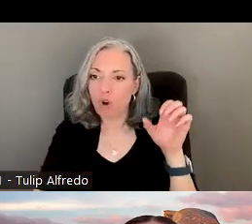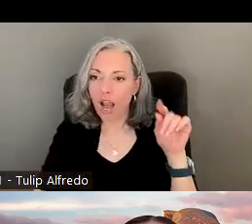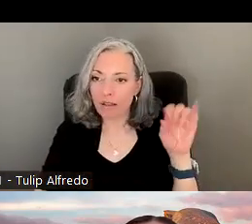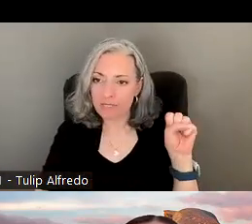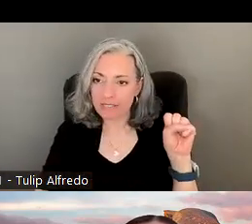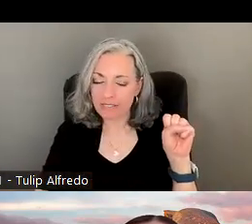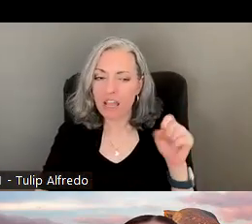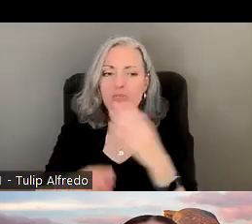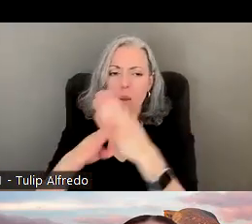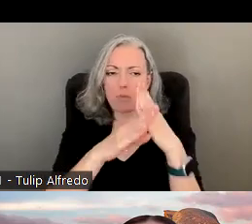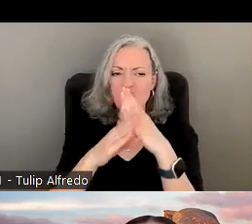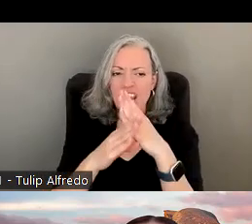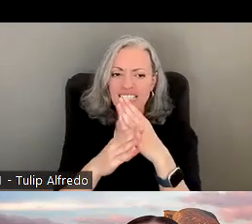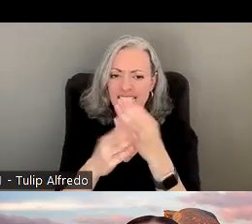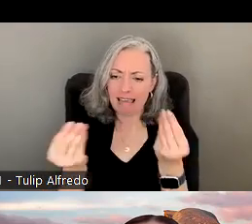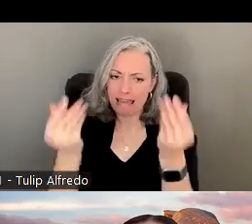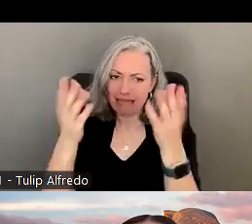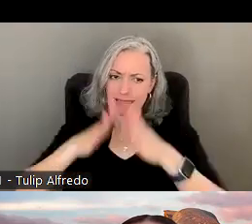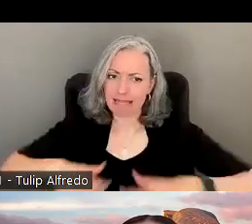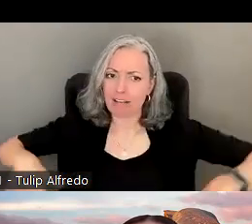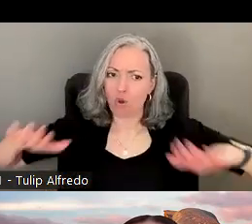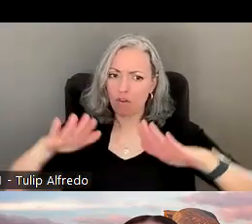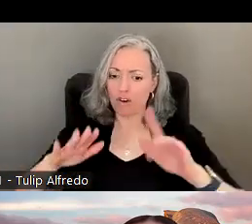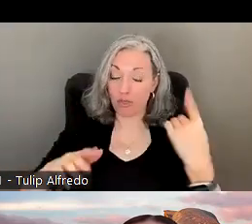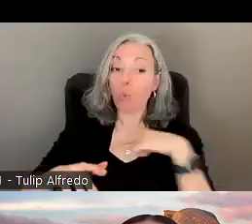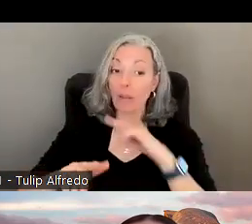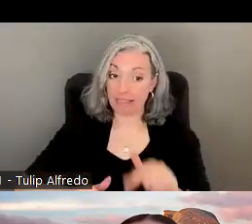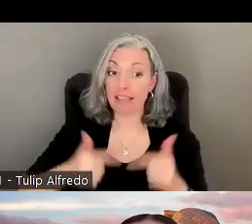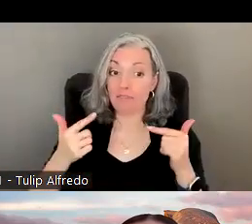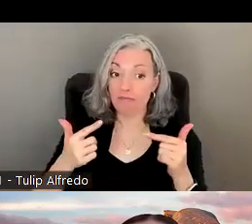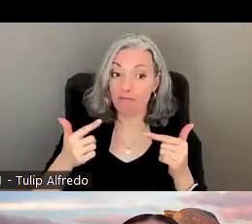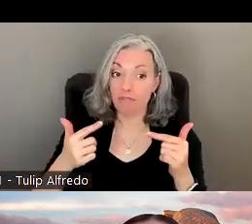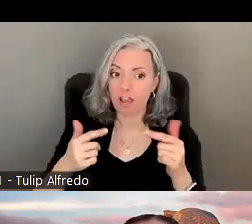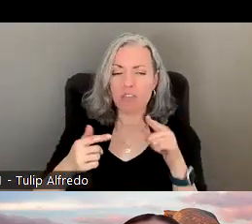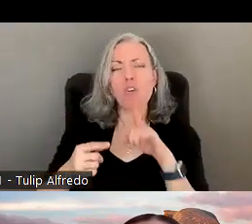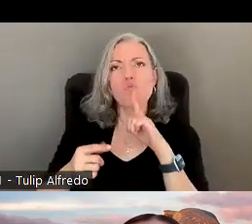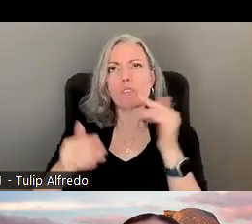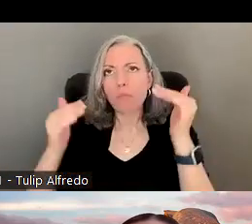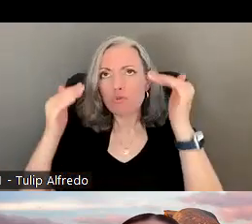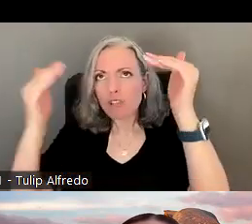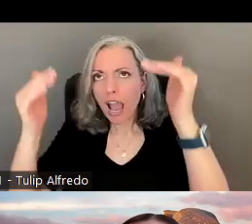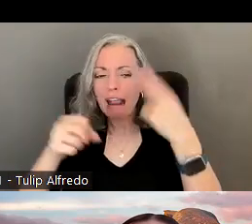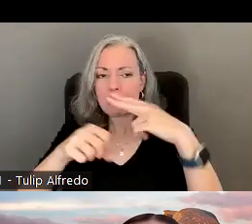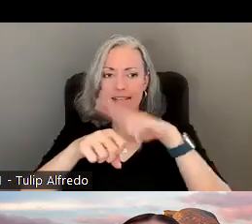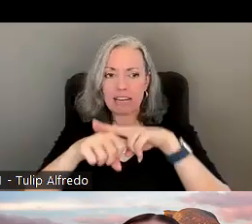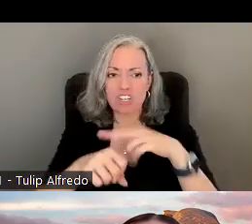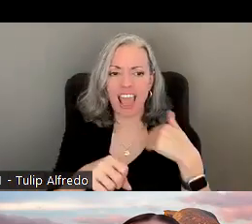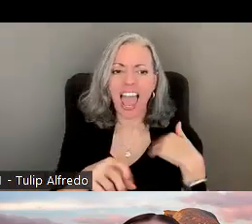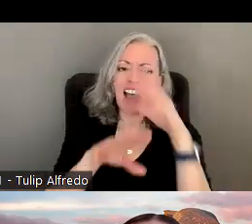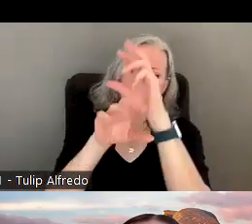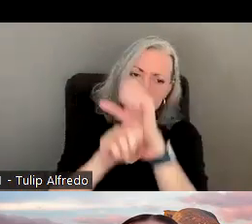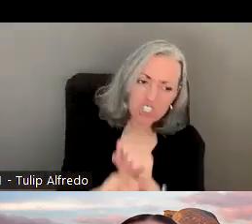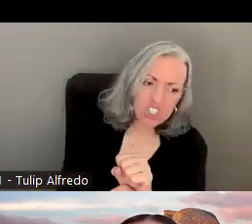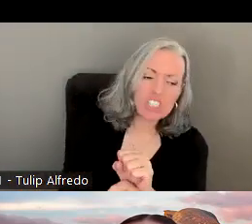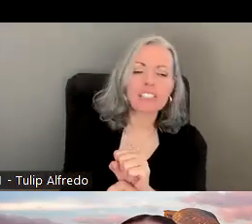sacred lands in which we all reside. The tribes in California are sovereign nations, rich in culture and traditions passed down from